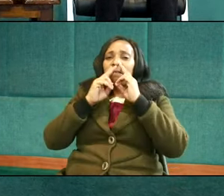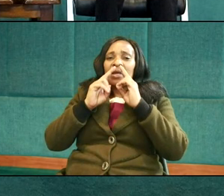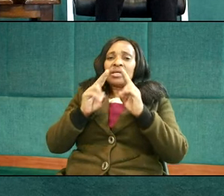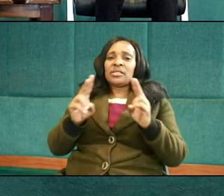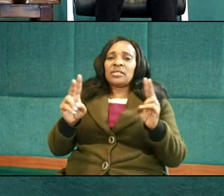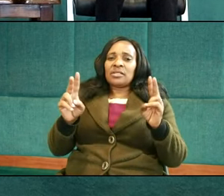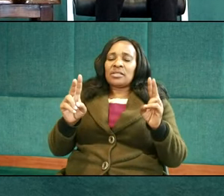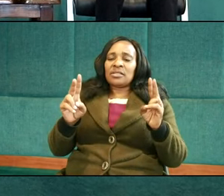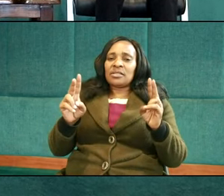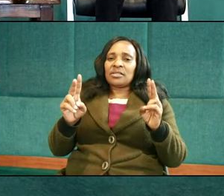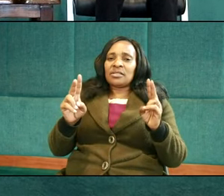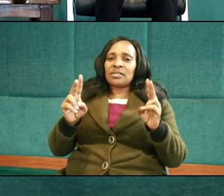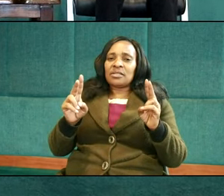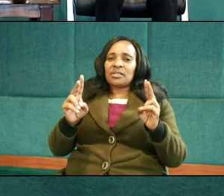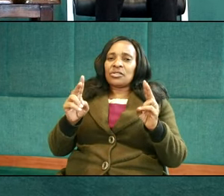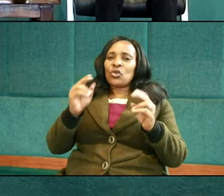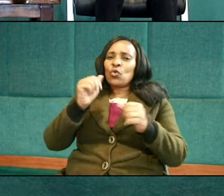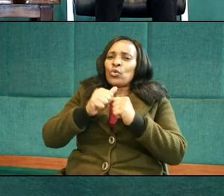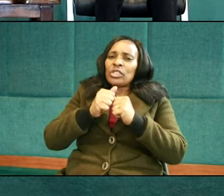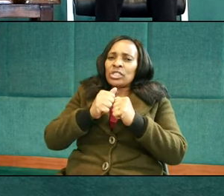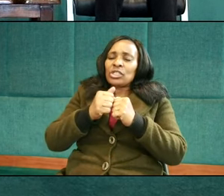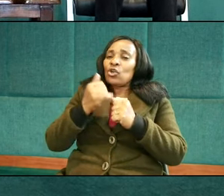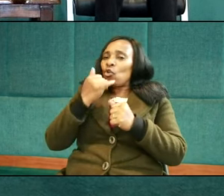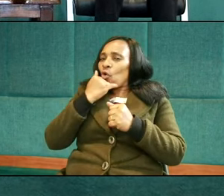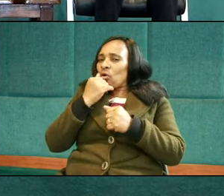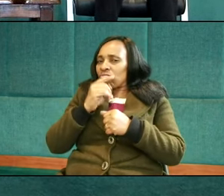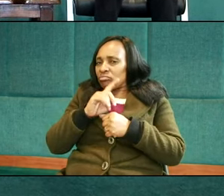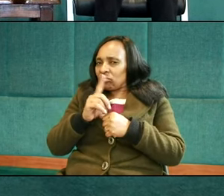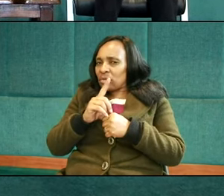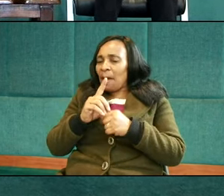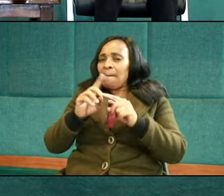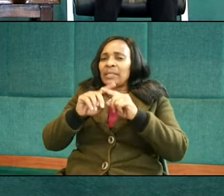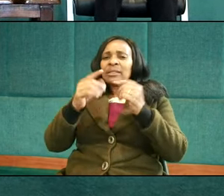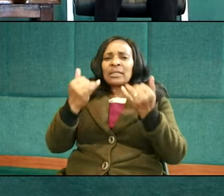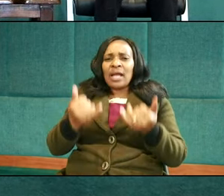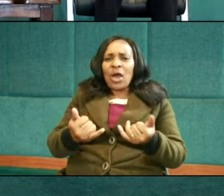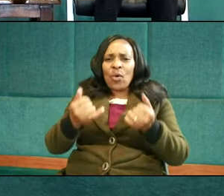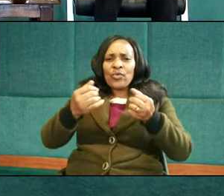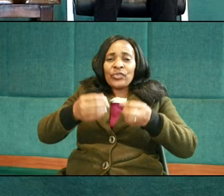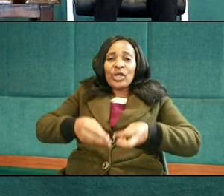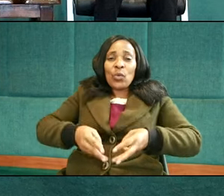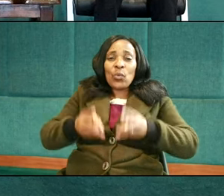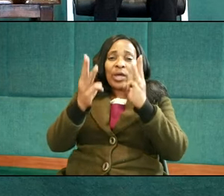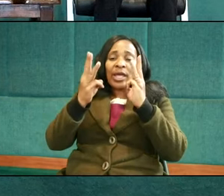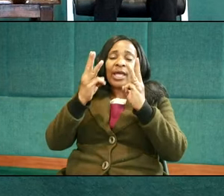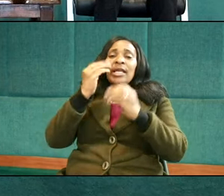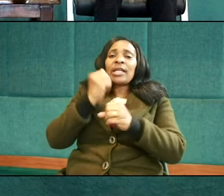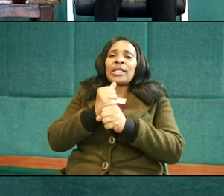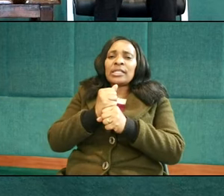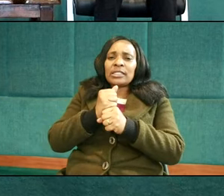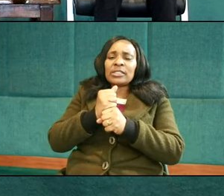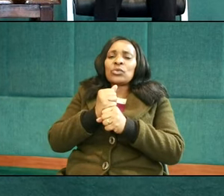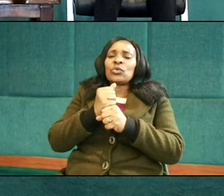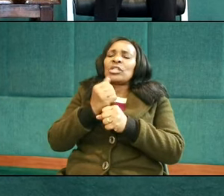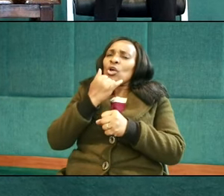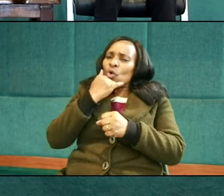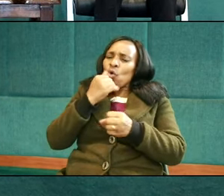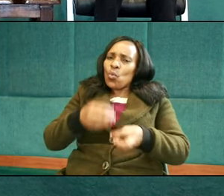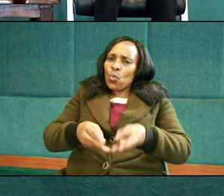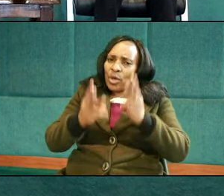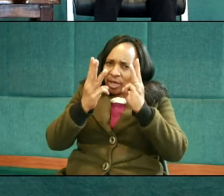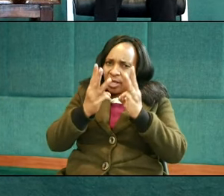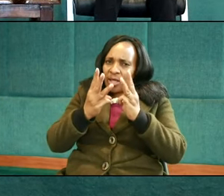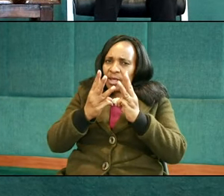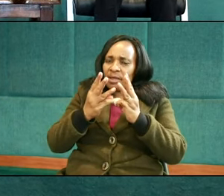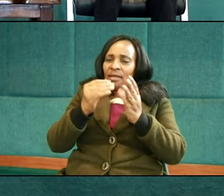or pleasure, which is not entirely wrong. But then now the ways in which he did it was the wrong part. So just be aware of